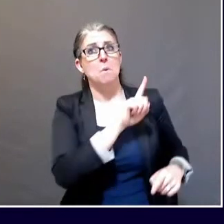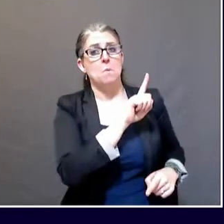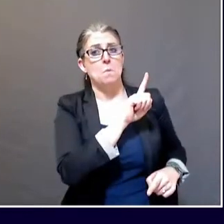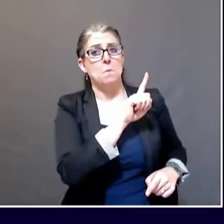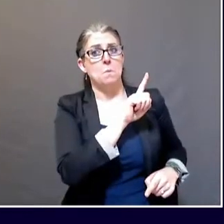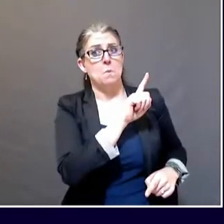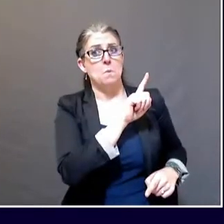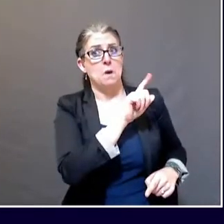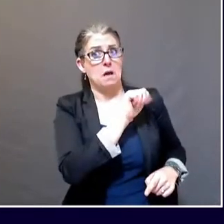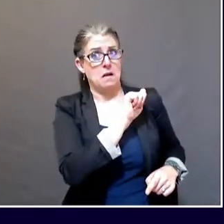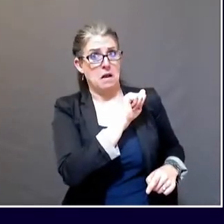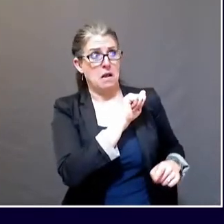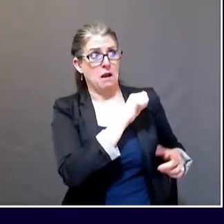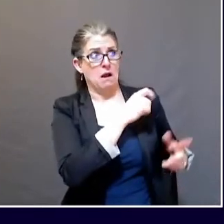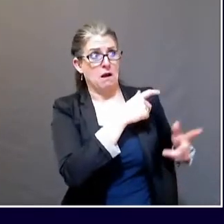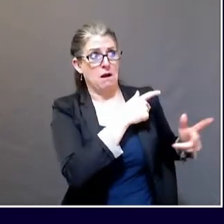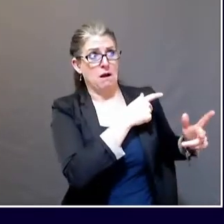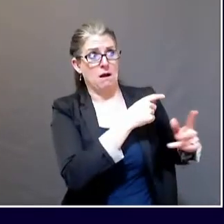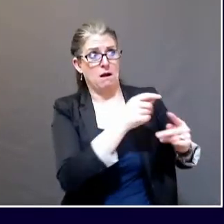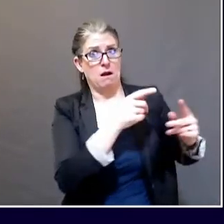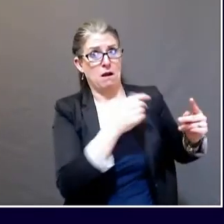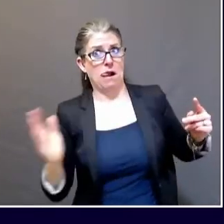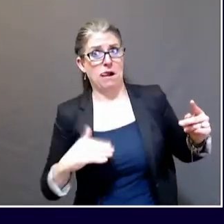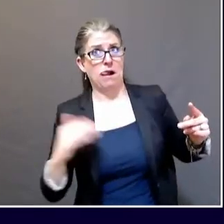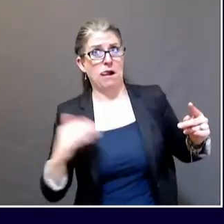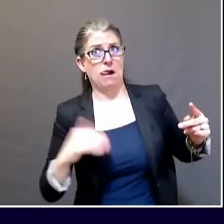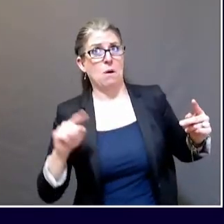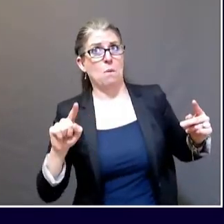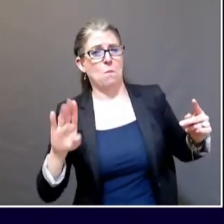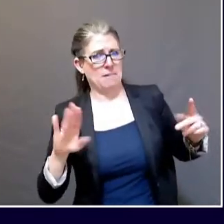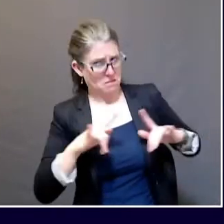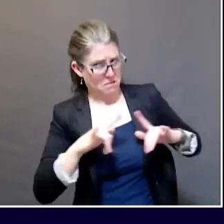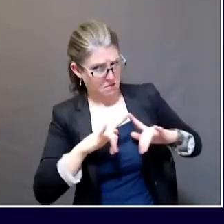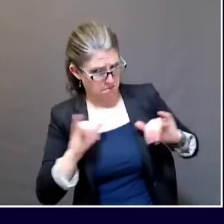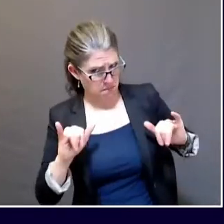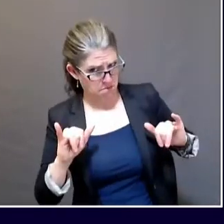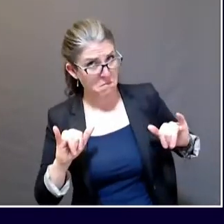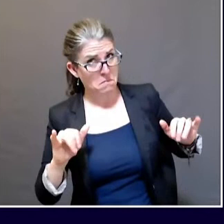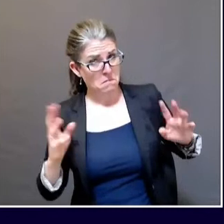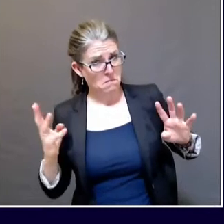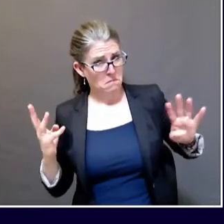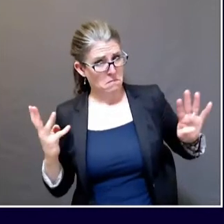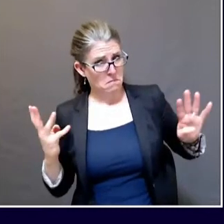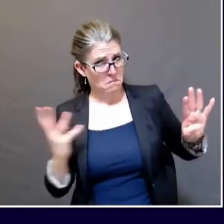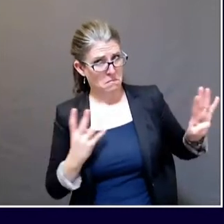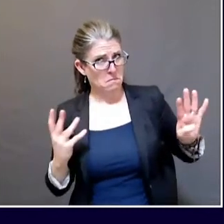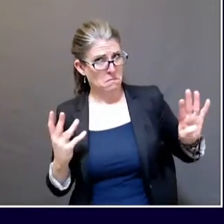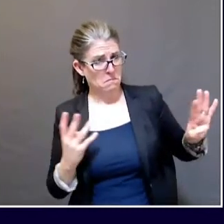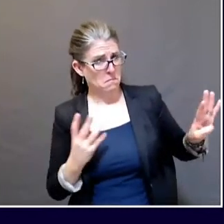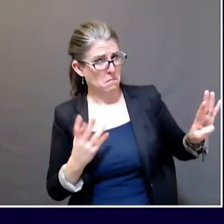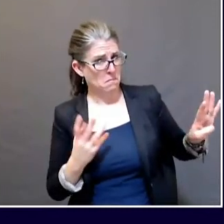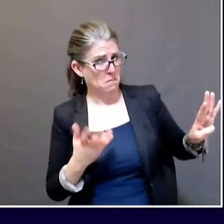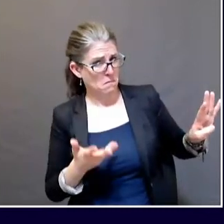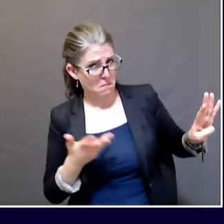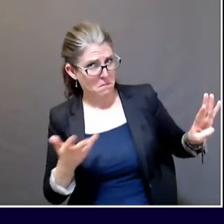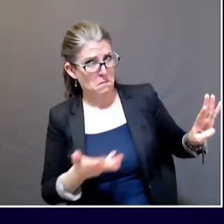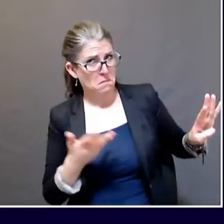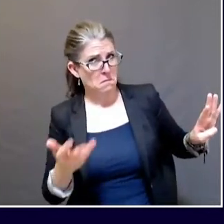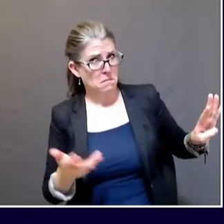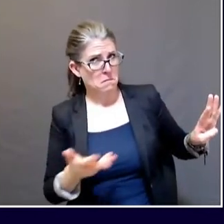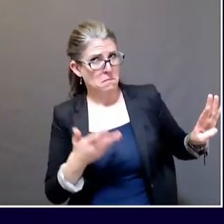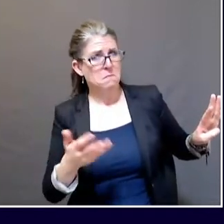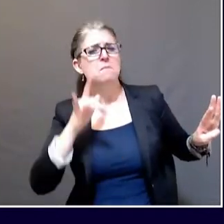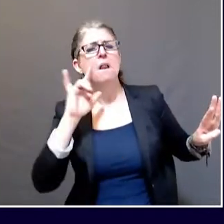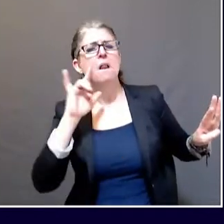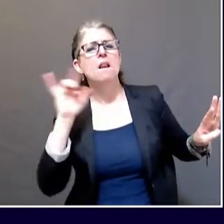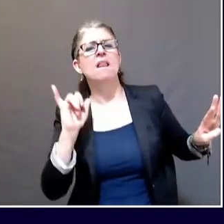kind of in the short-term future that you guys are planning, how many vaccines are going to be distributed through each of those